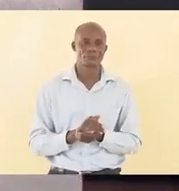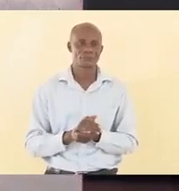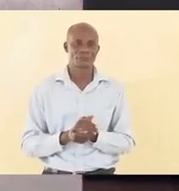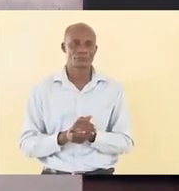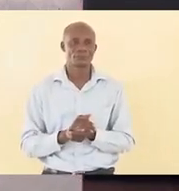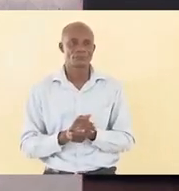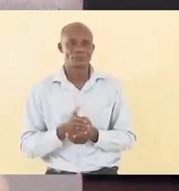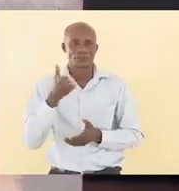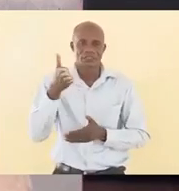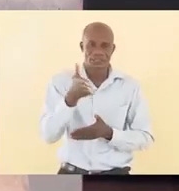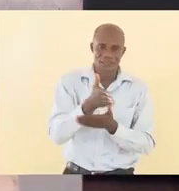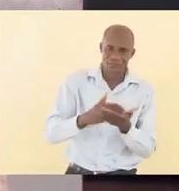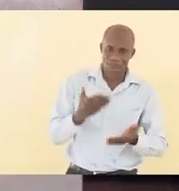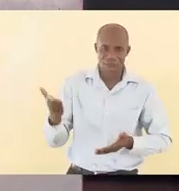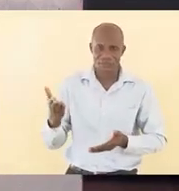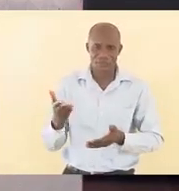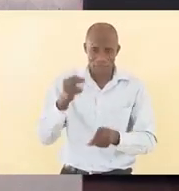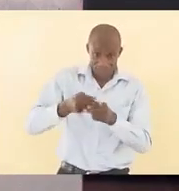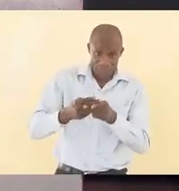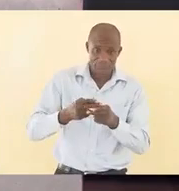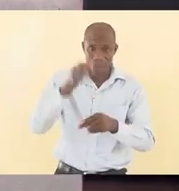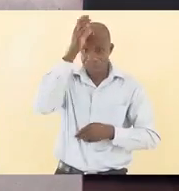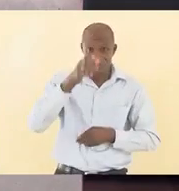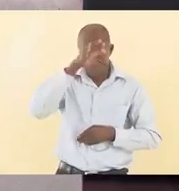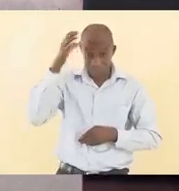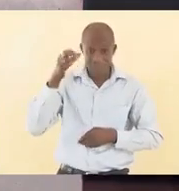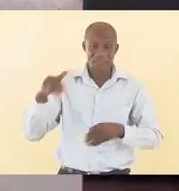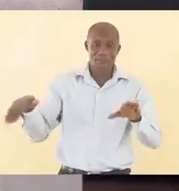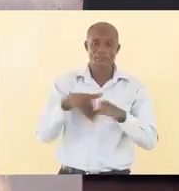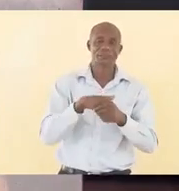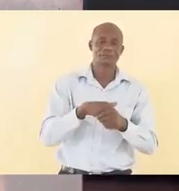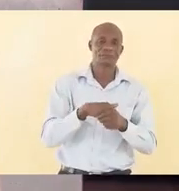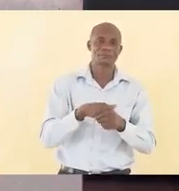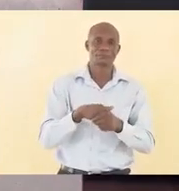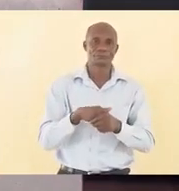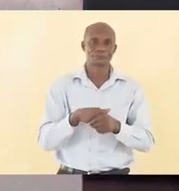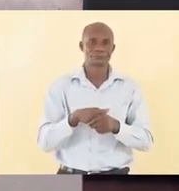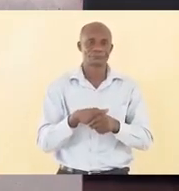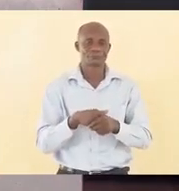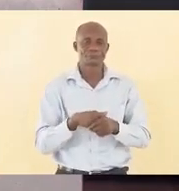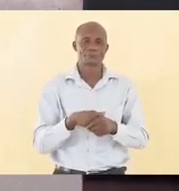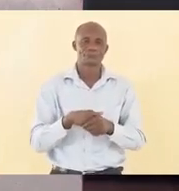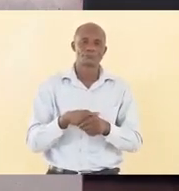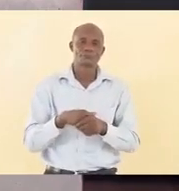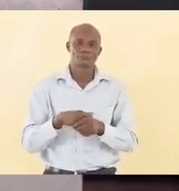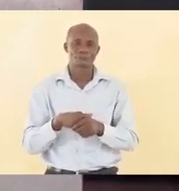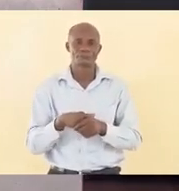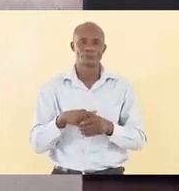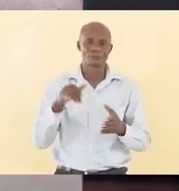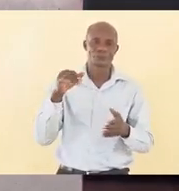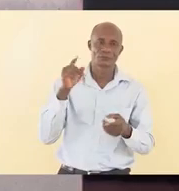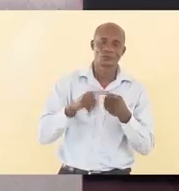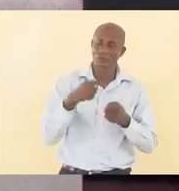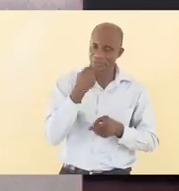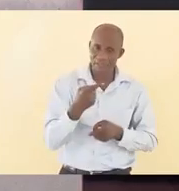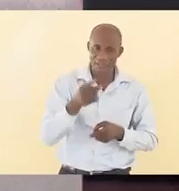do? And I said, if you are a Catholic, there is something called Catholic marriage. Go and find out in the world. It's an expression, it's an idiom to say